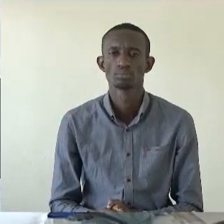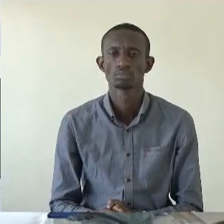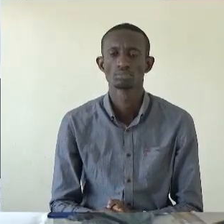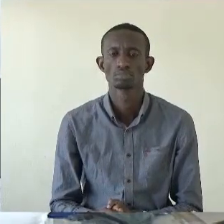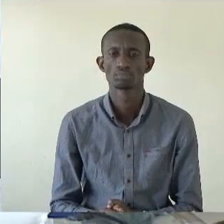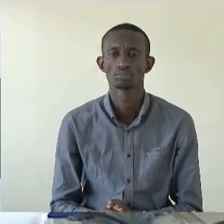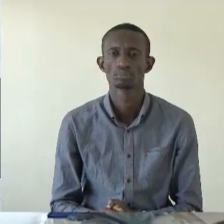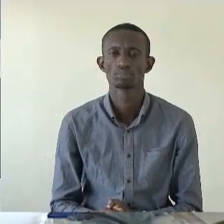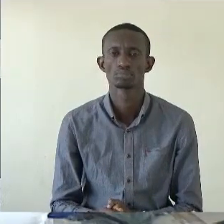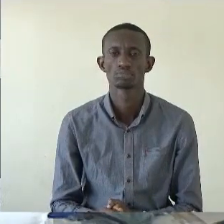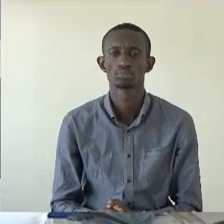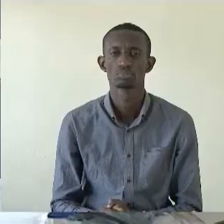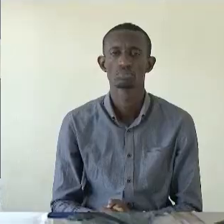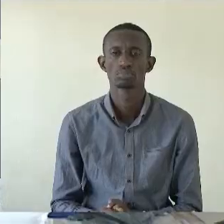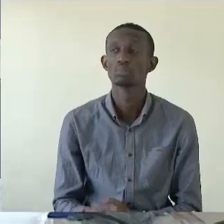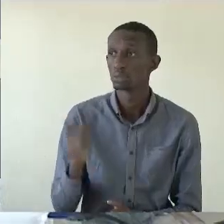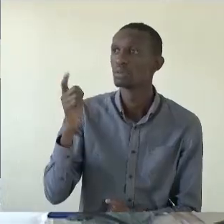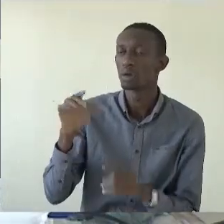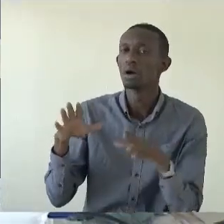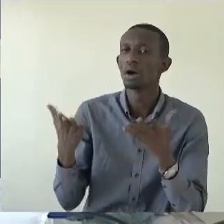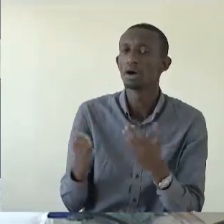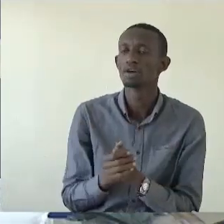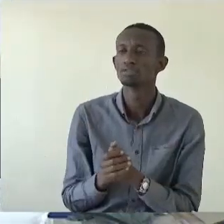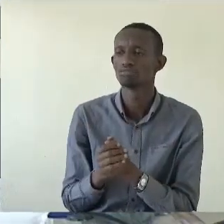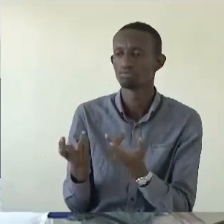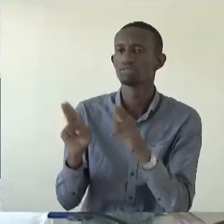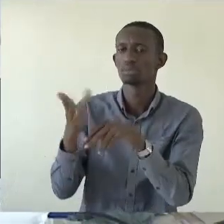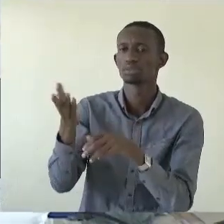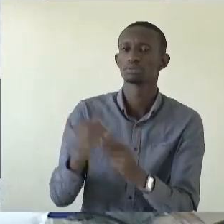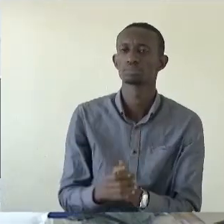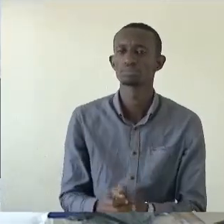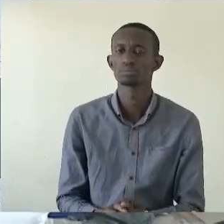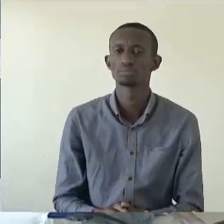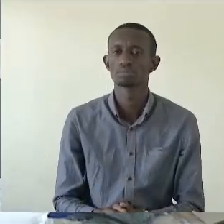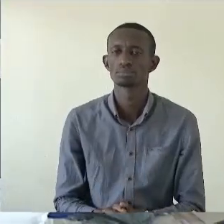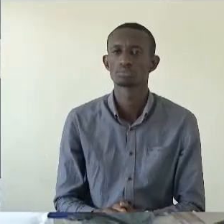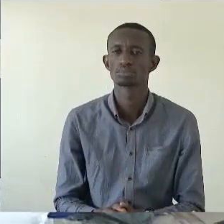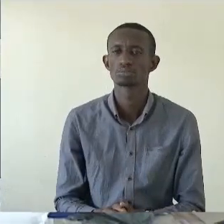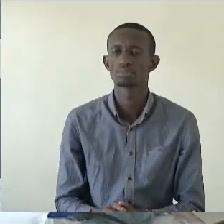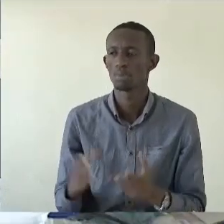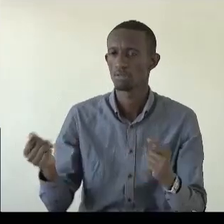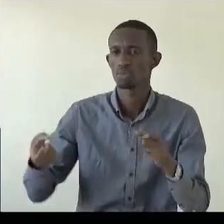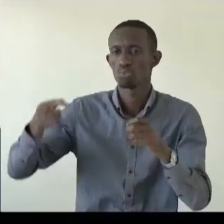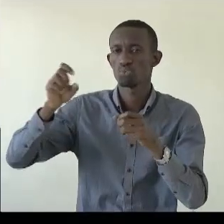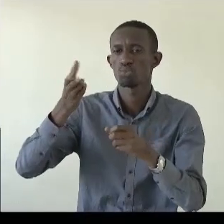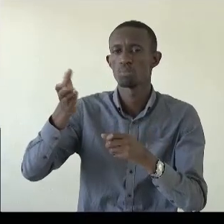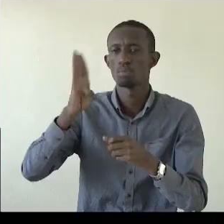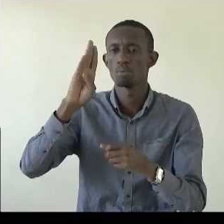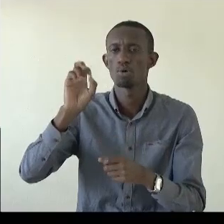bromide. So that is how the polarization takes place, by pulling the bonding